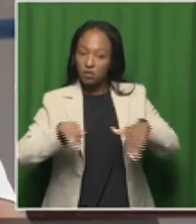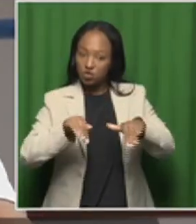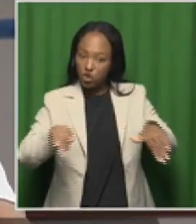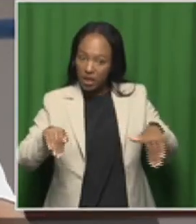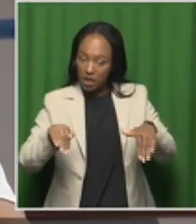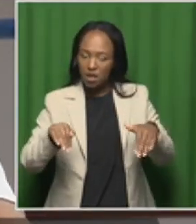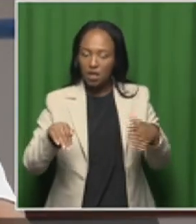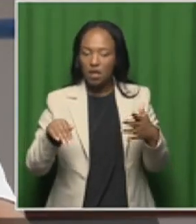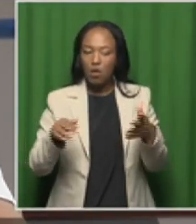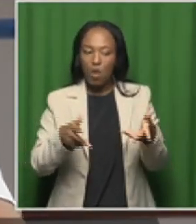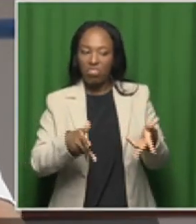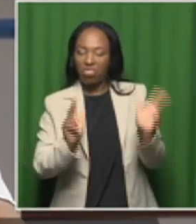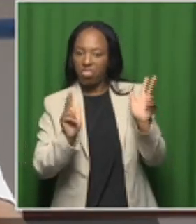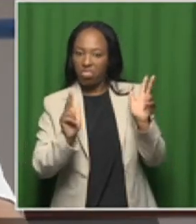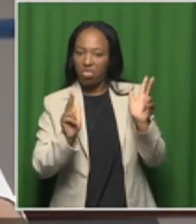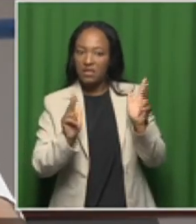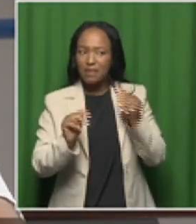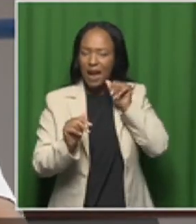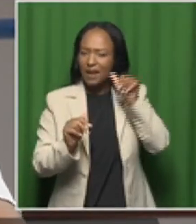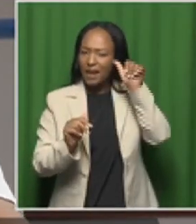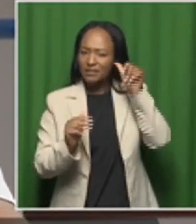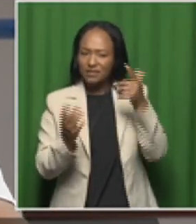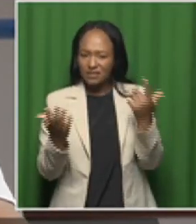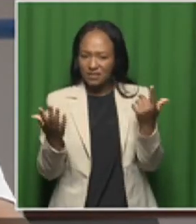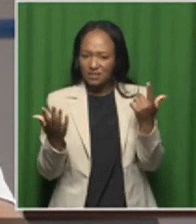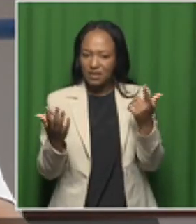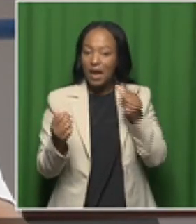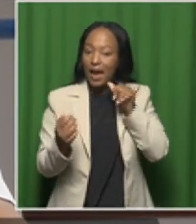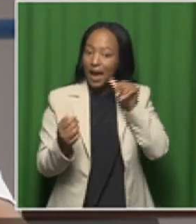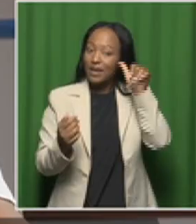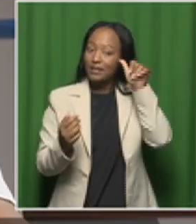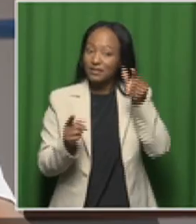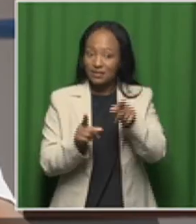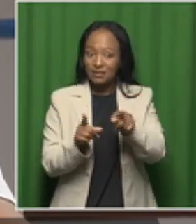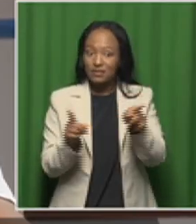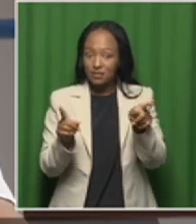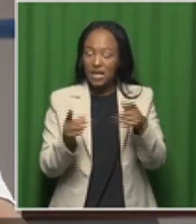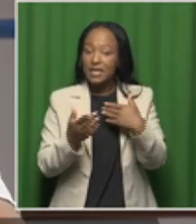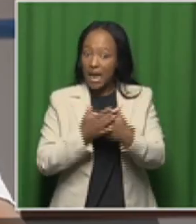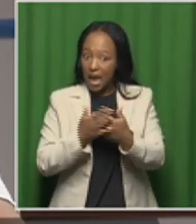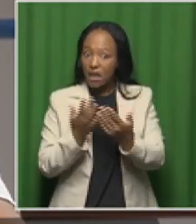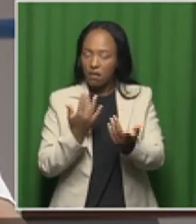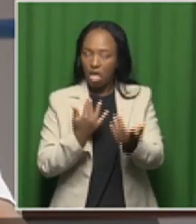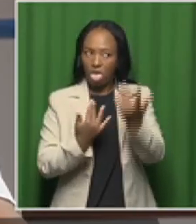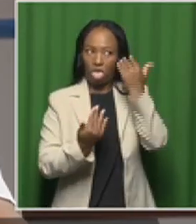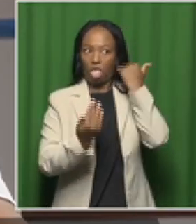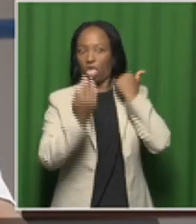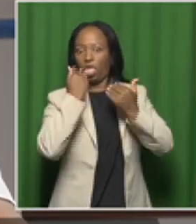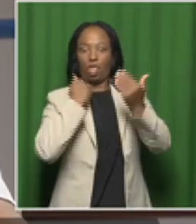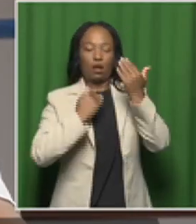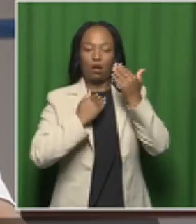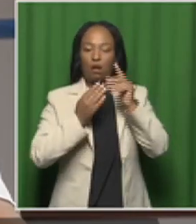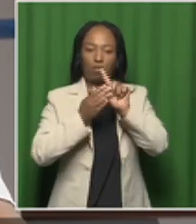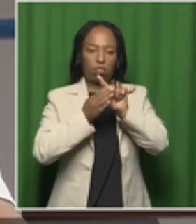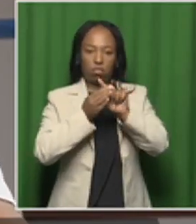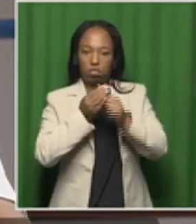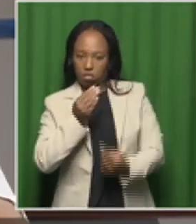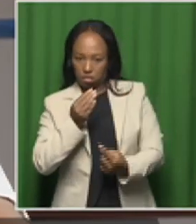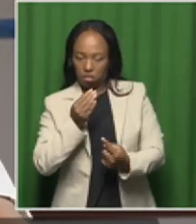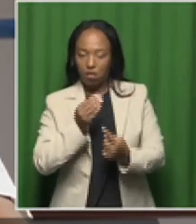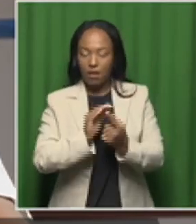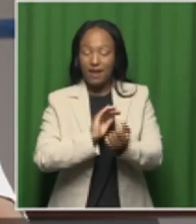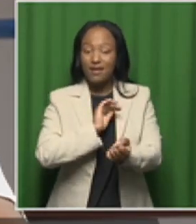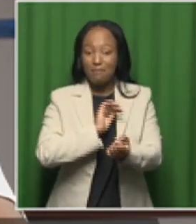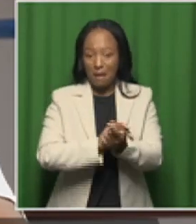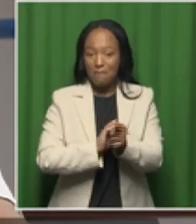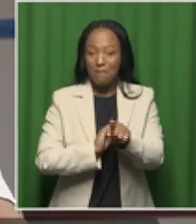children, but including the adult as well. Adult people do get drowned as well, but it is very critical. It happens.